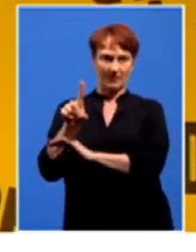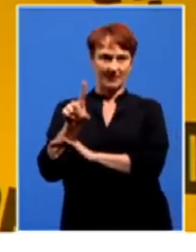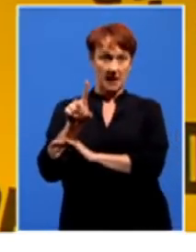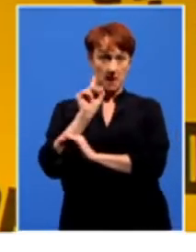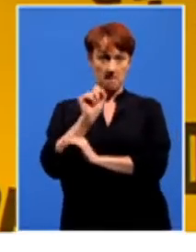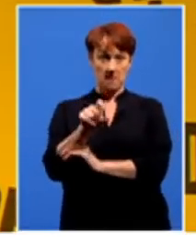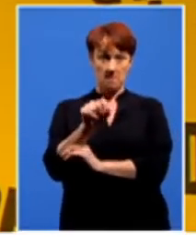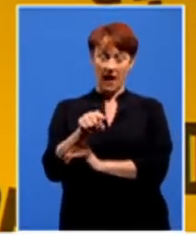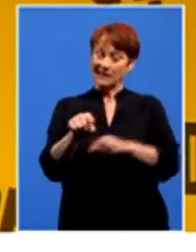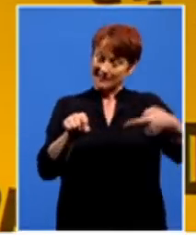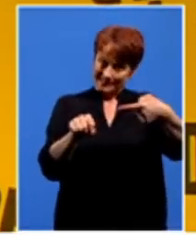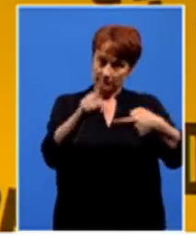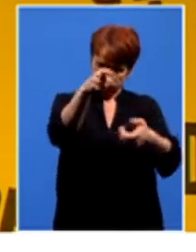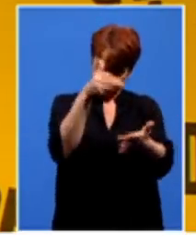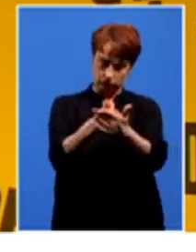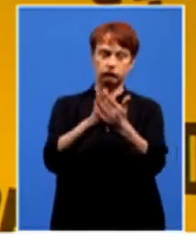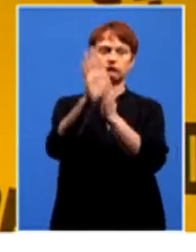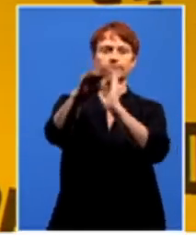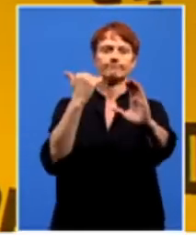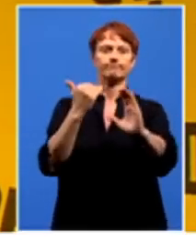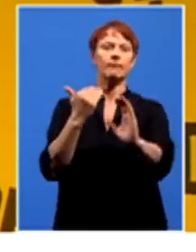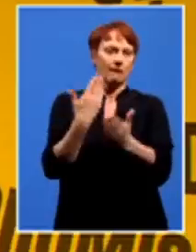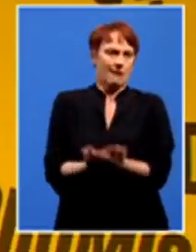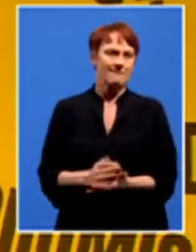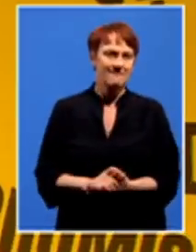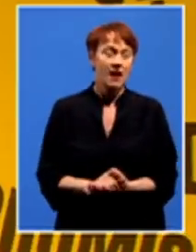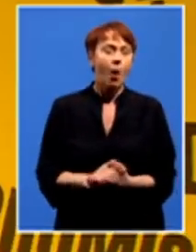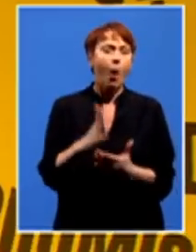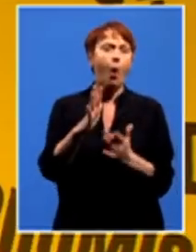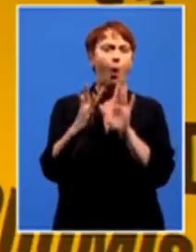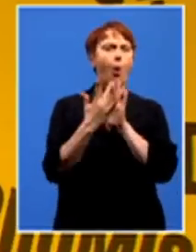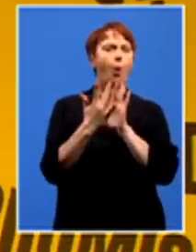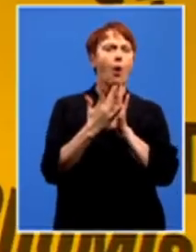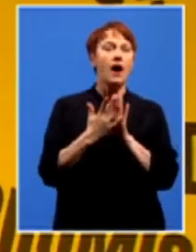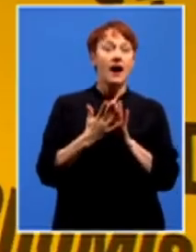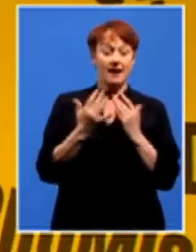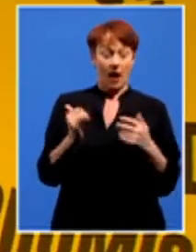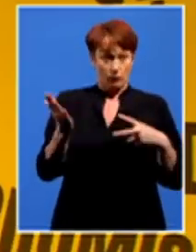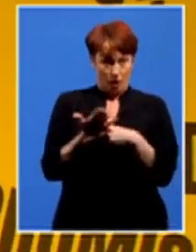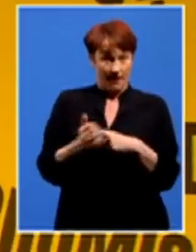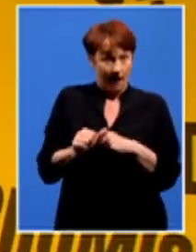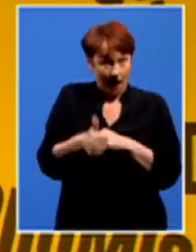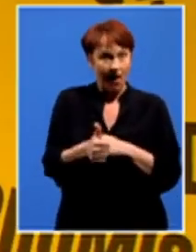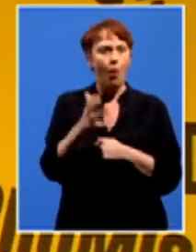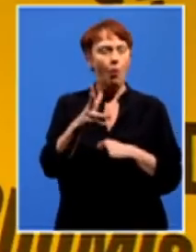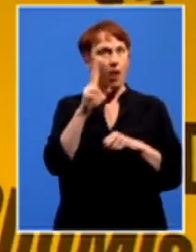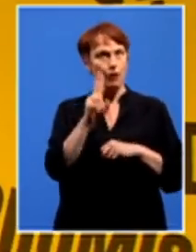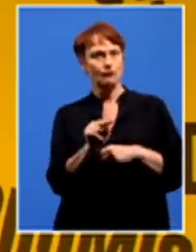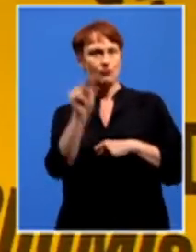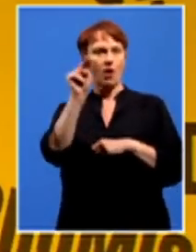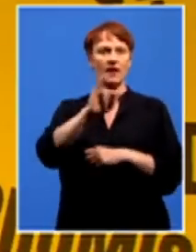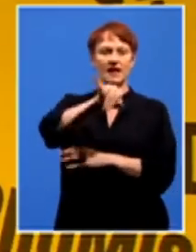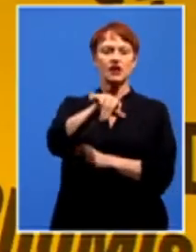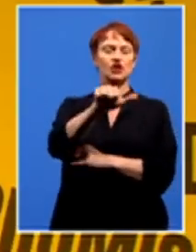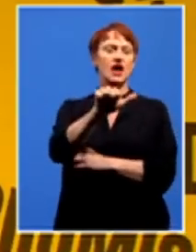8421. So that's the number on your screen. Now, after the break, we're going to travel north and meet 83-year-old